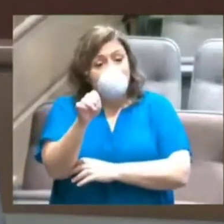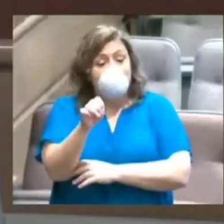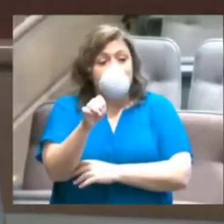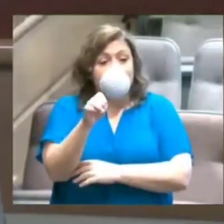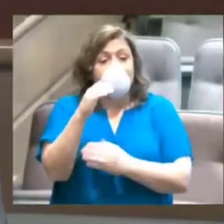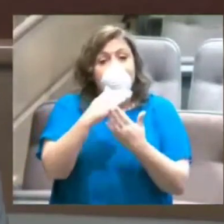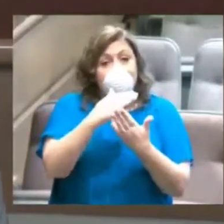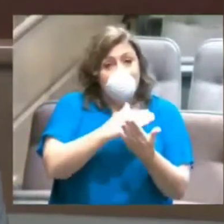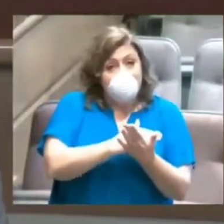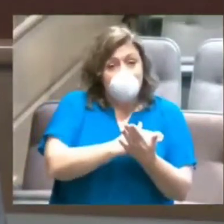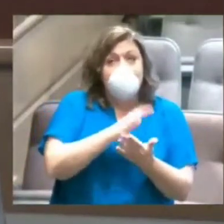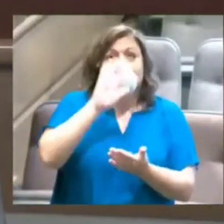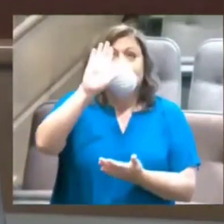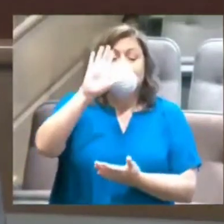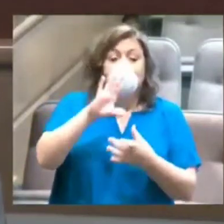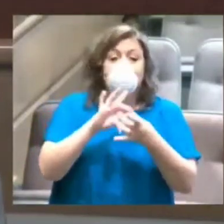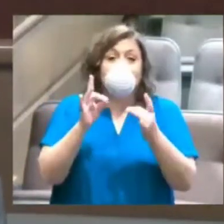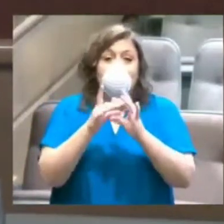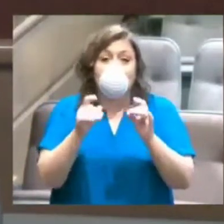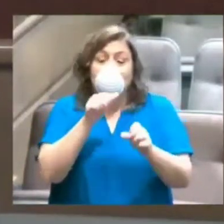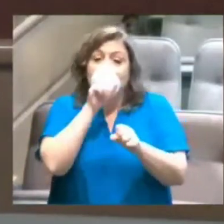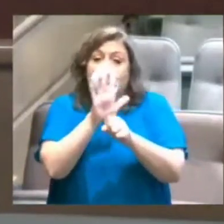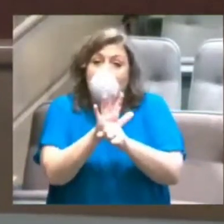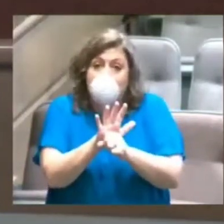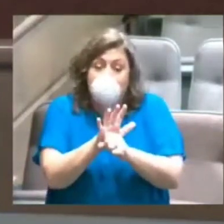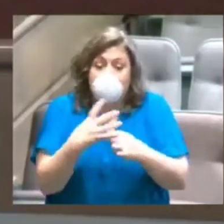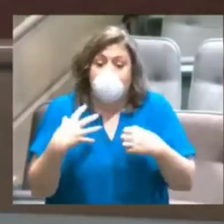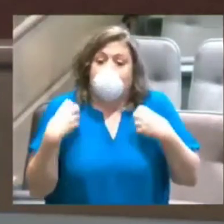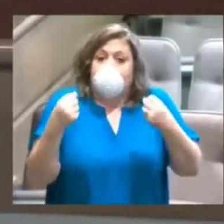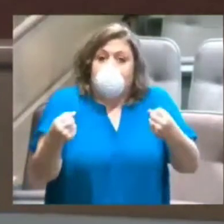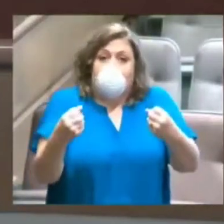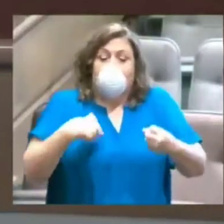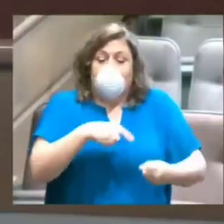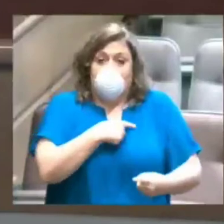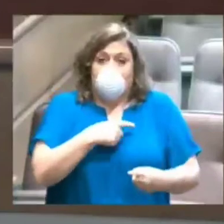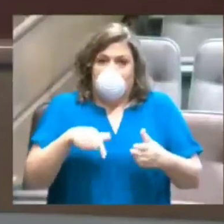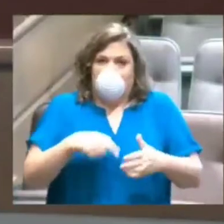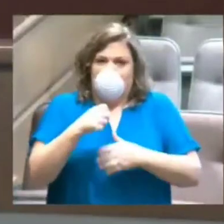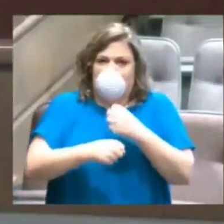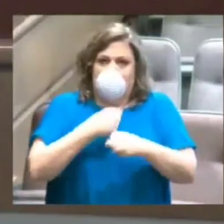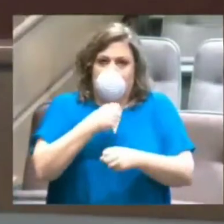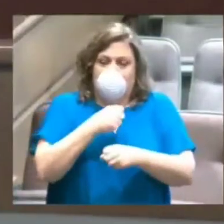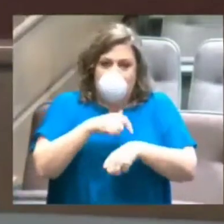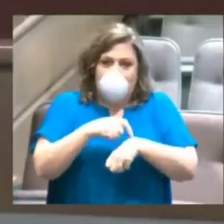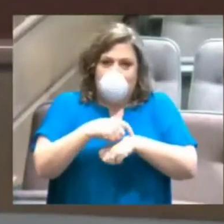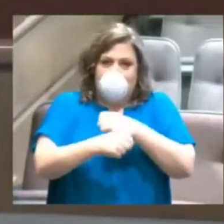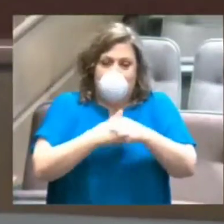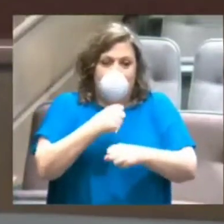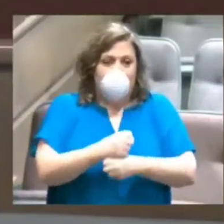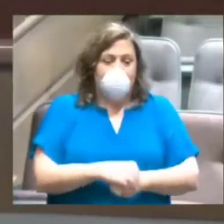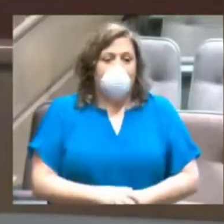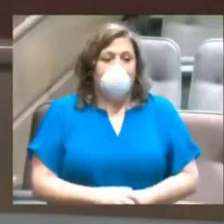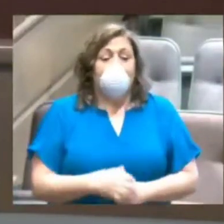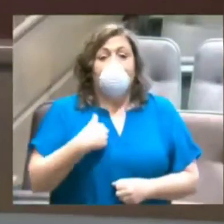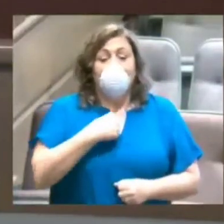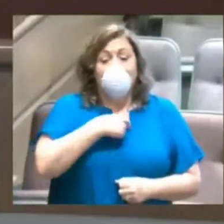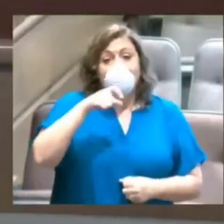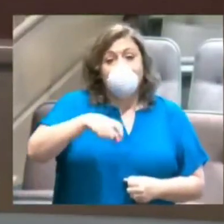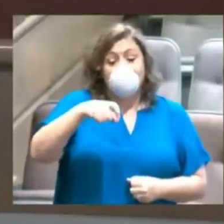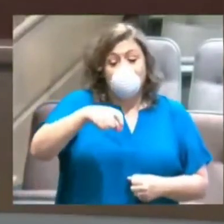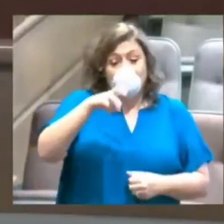promise which emboldens us at this time of year. We should, this weekend,